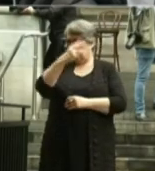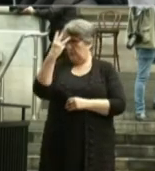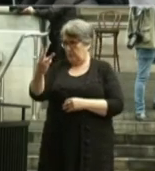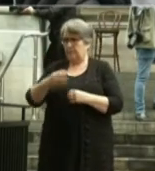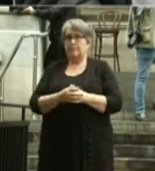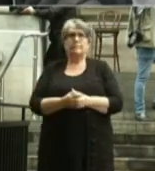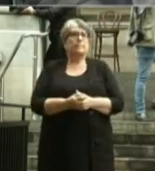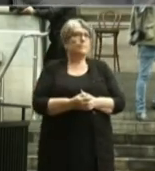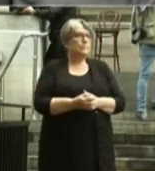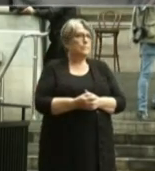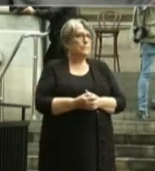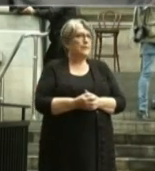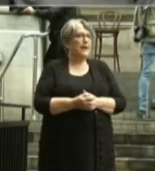2023.